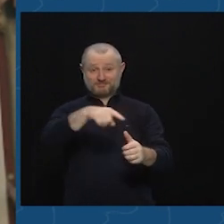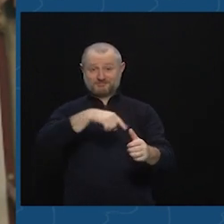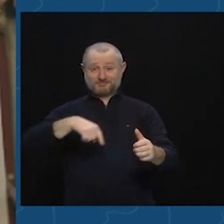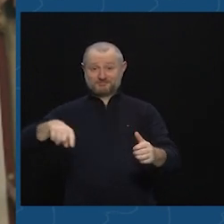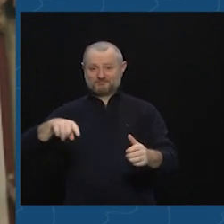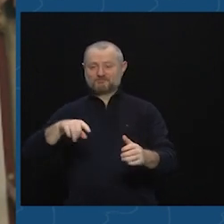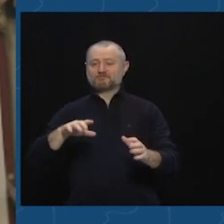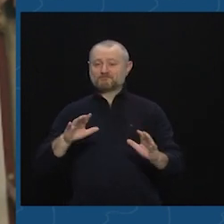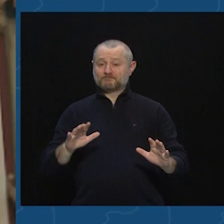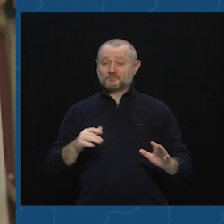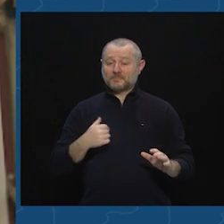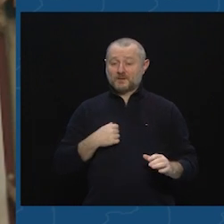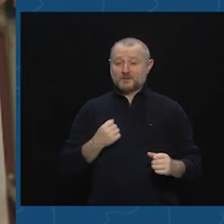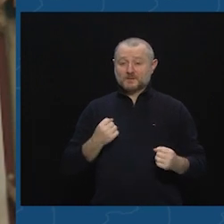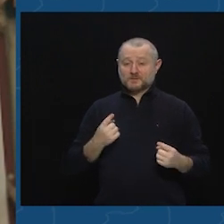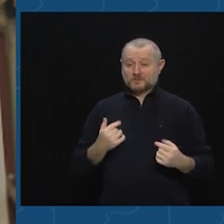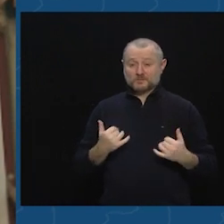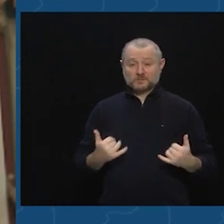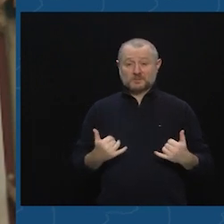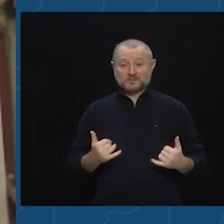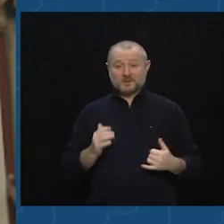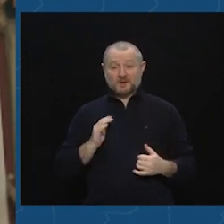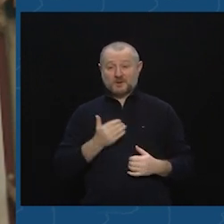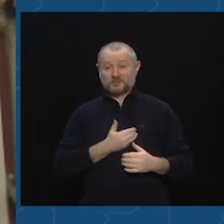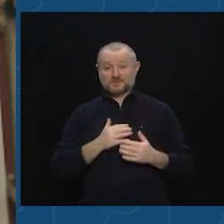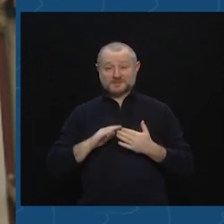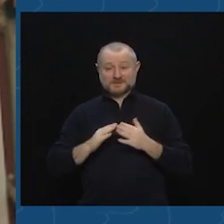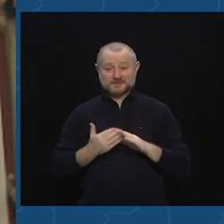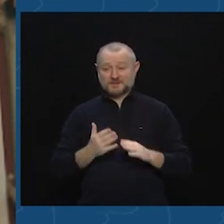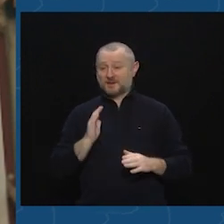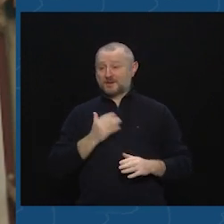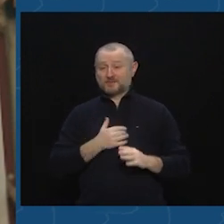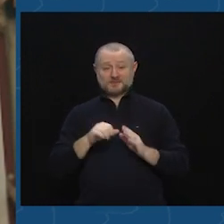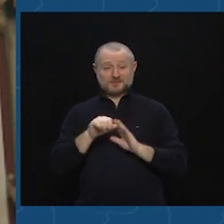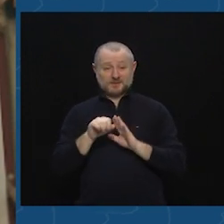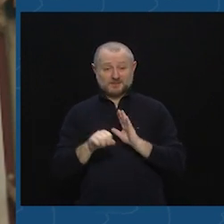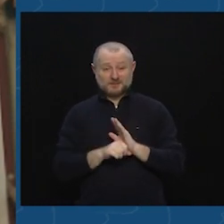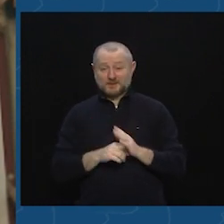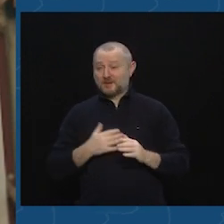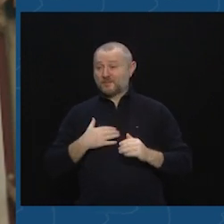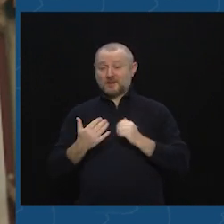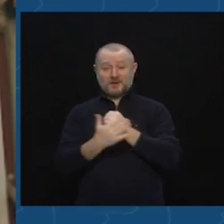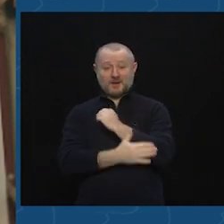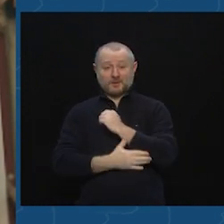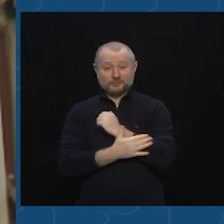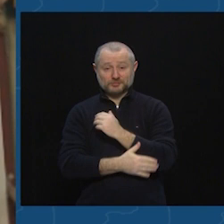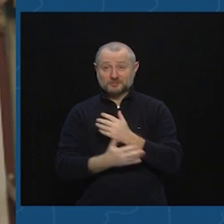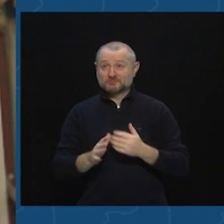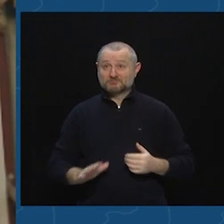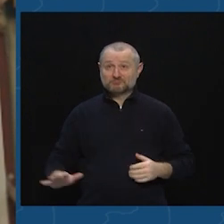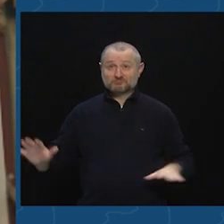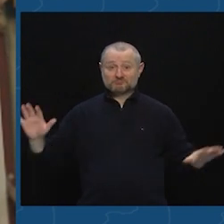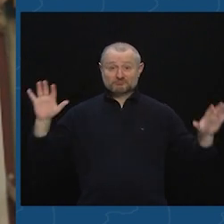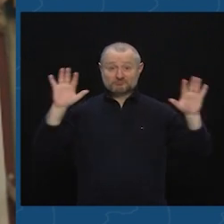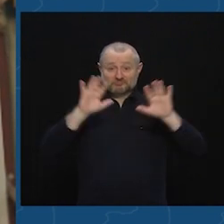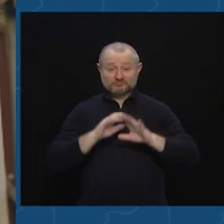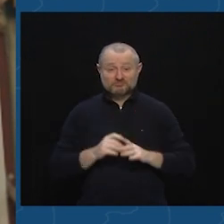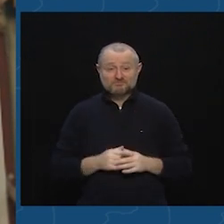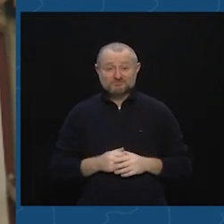right now, our city, our state, and our country, we have